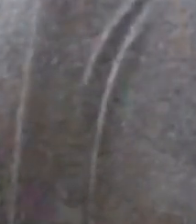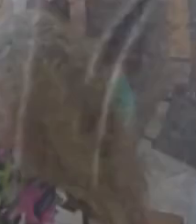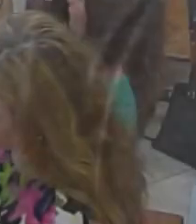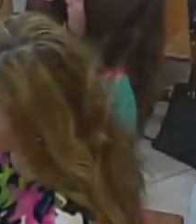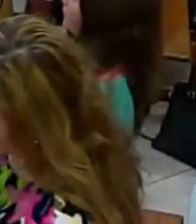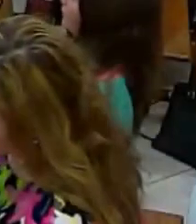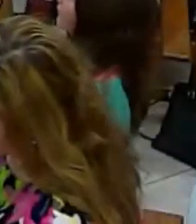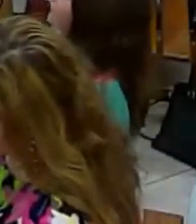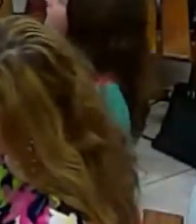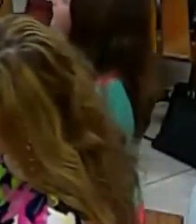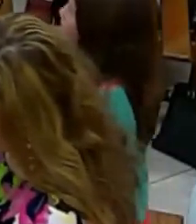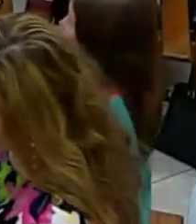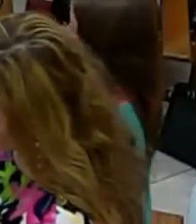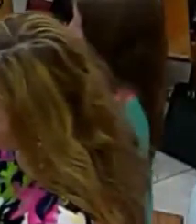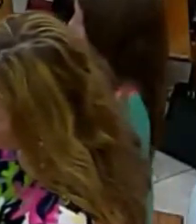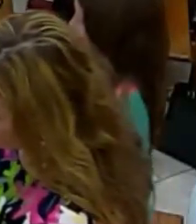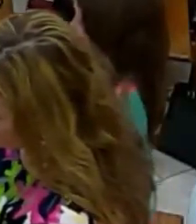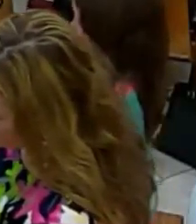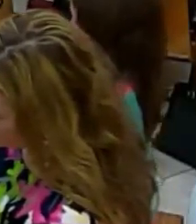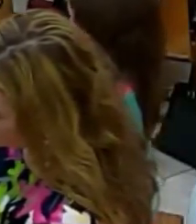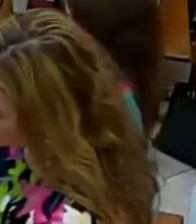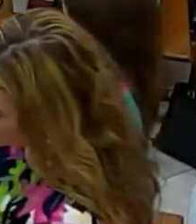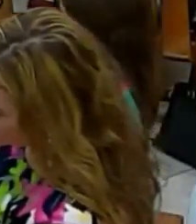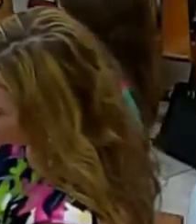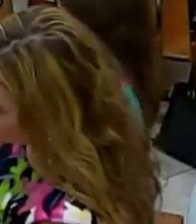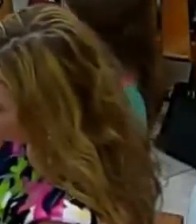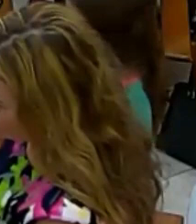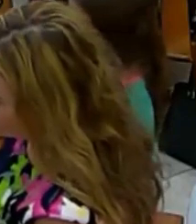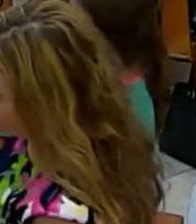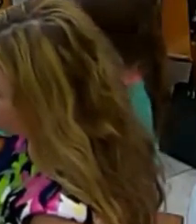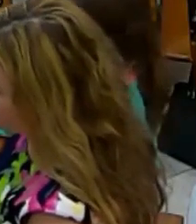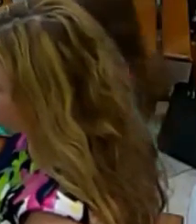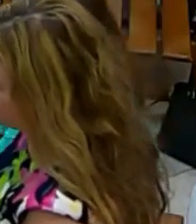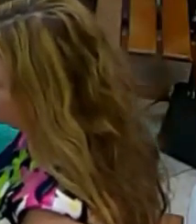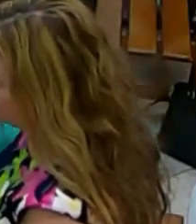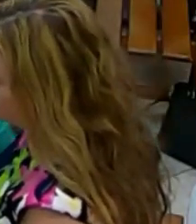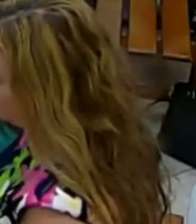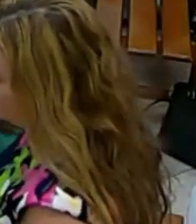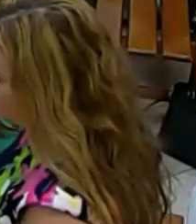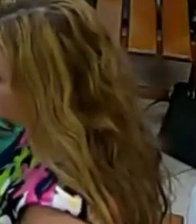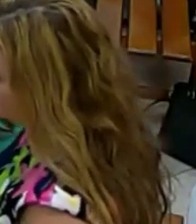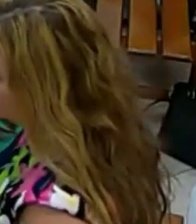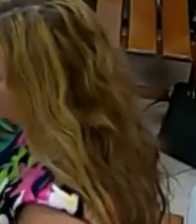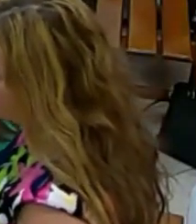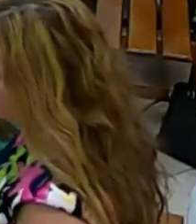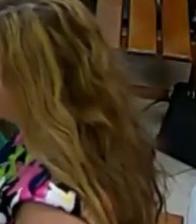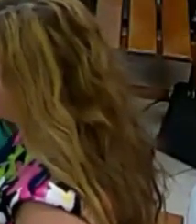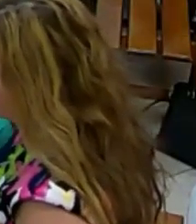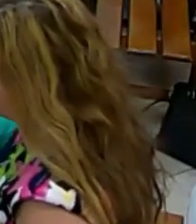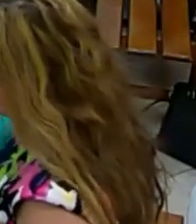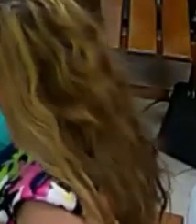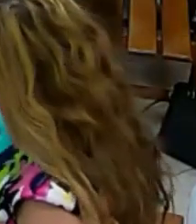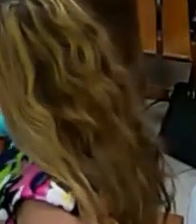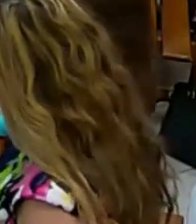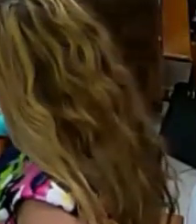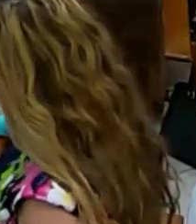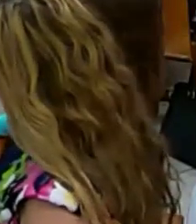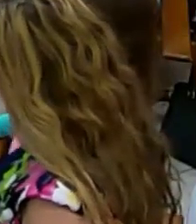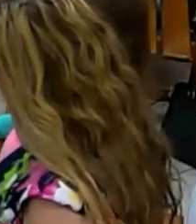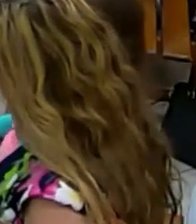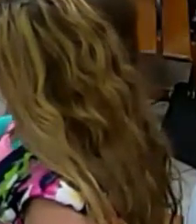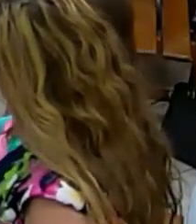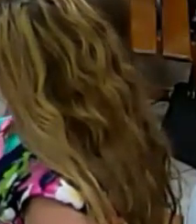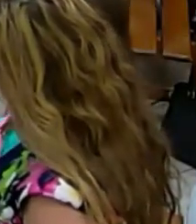presence. We praise you, Lord, because until this point, you have helped us. We have not lacked your direction,